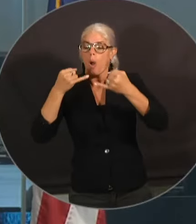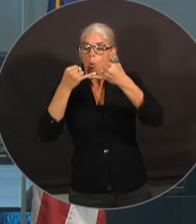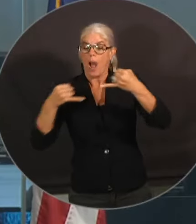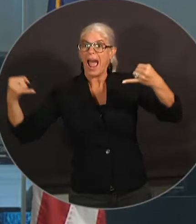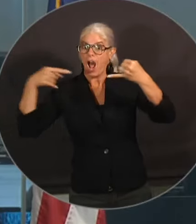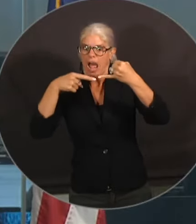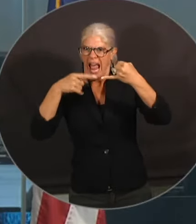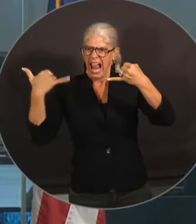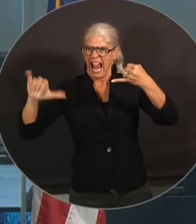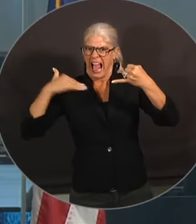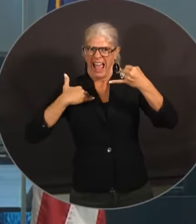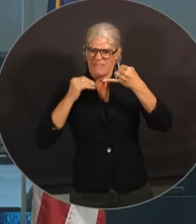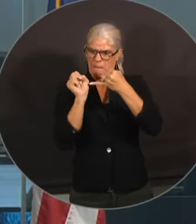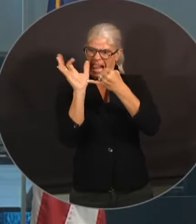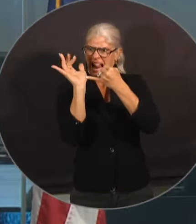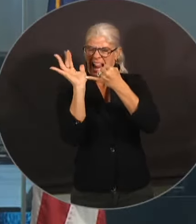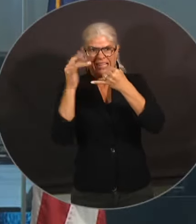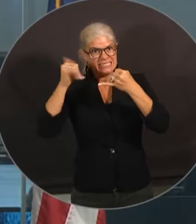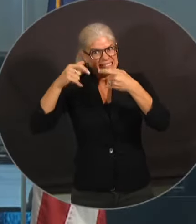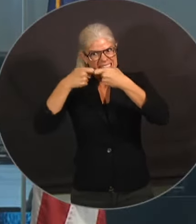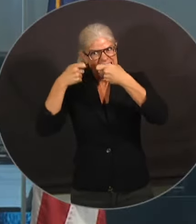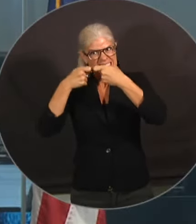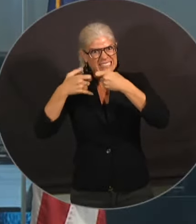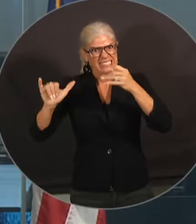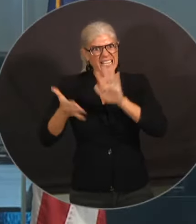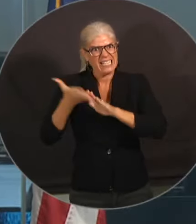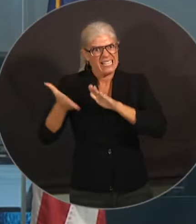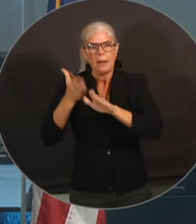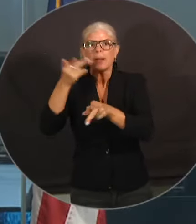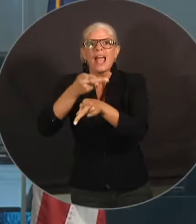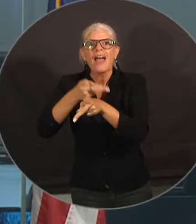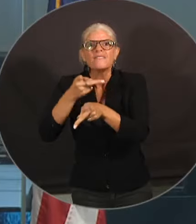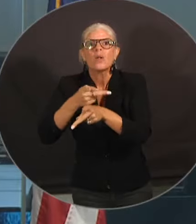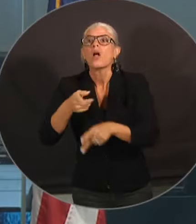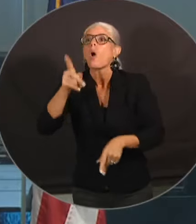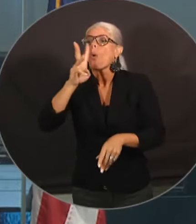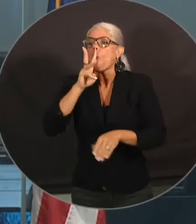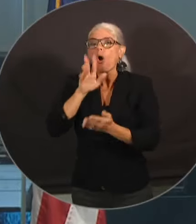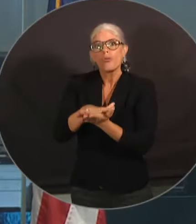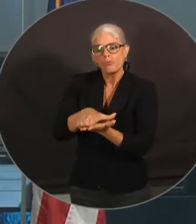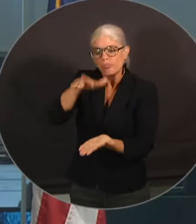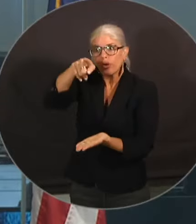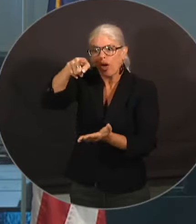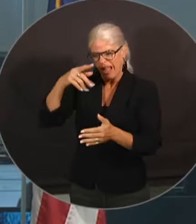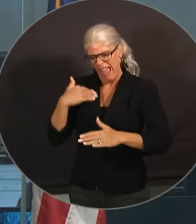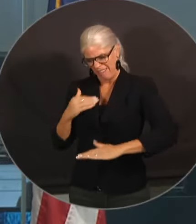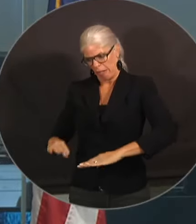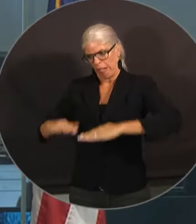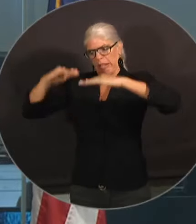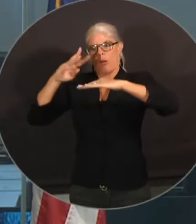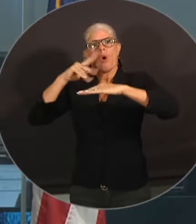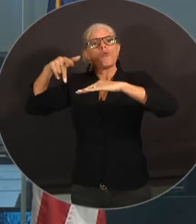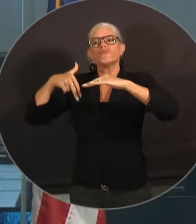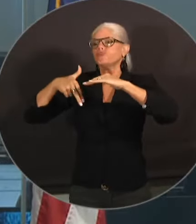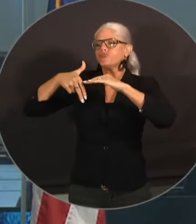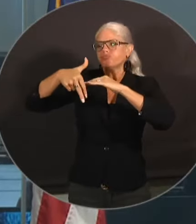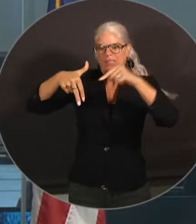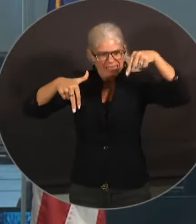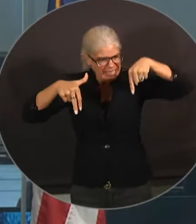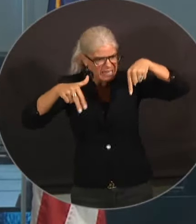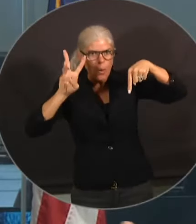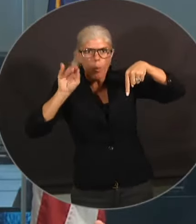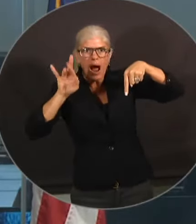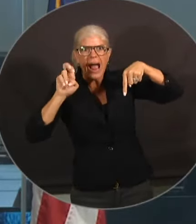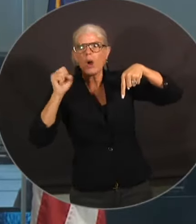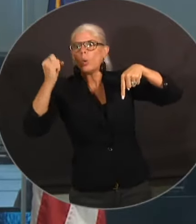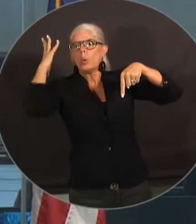Division of Emergency Management has a total of 1,100 missions that are in progress, as Kevin mentioned. Some of that is pre-storm, but a